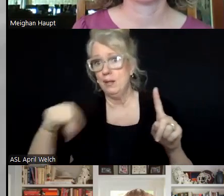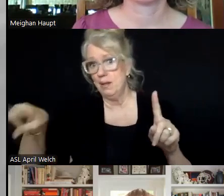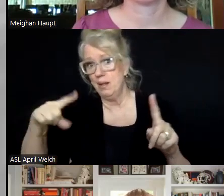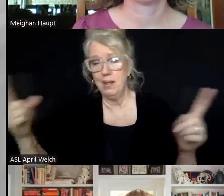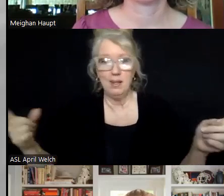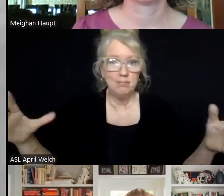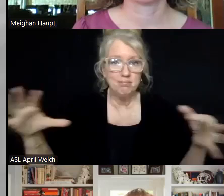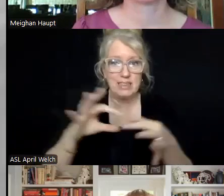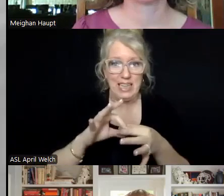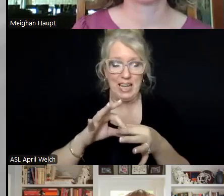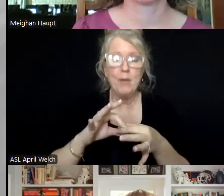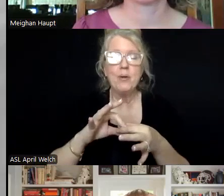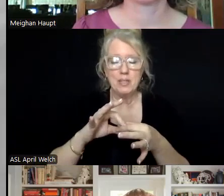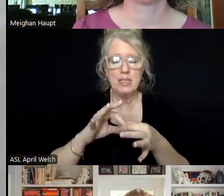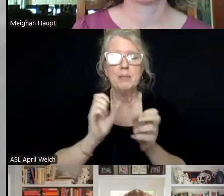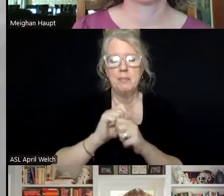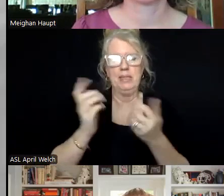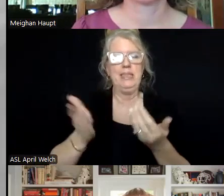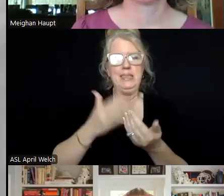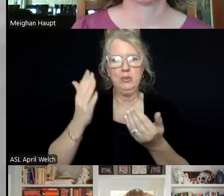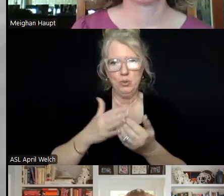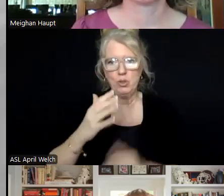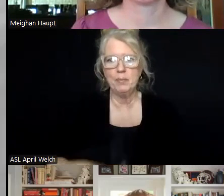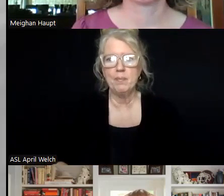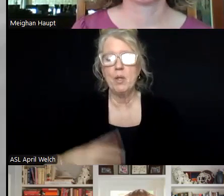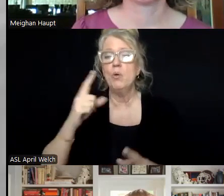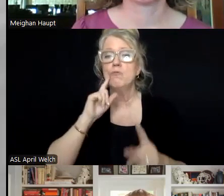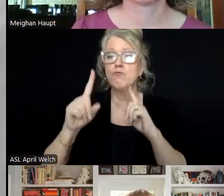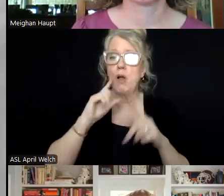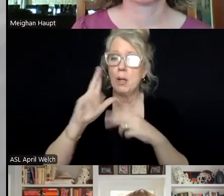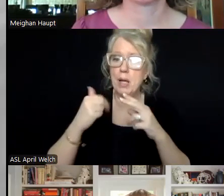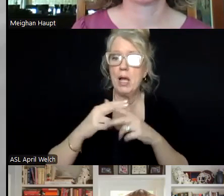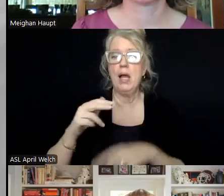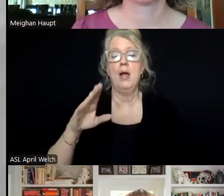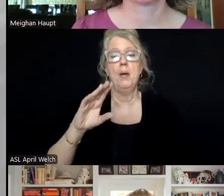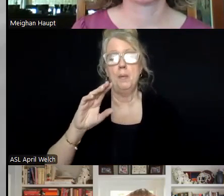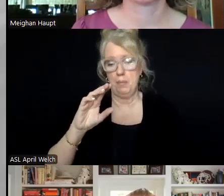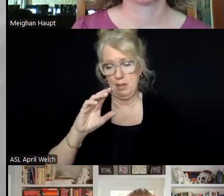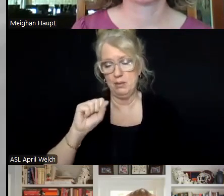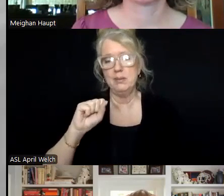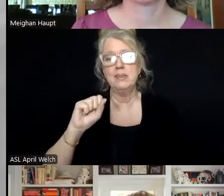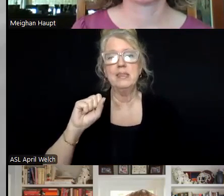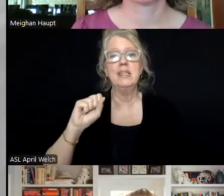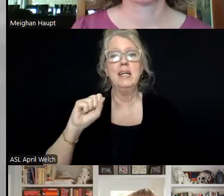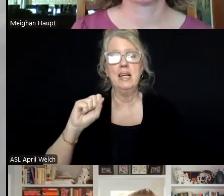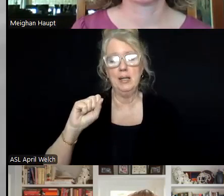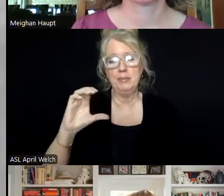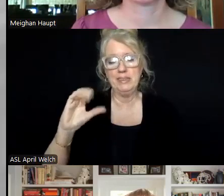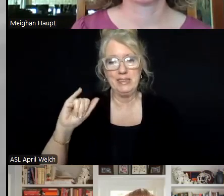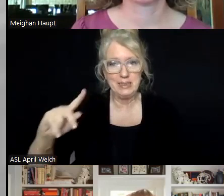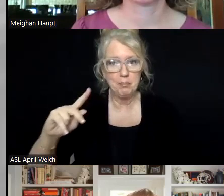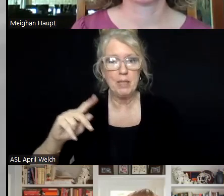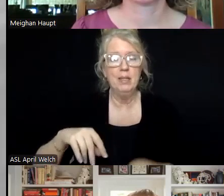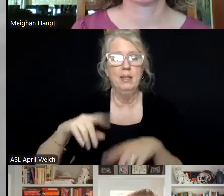think it makes things really easy, particularly when you're talking about a program like Byrne SCIP that has a broad